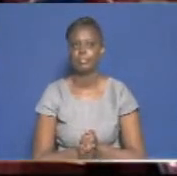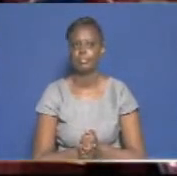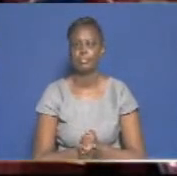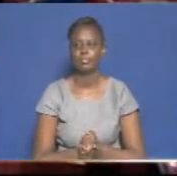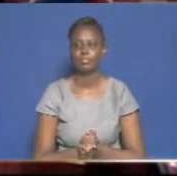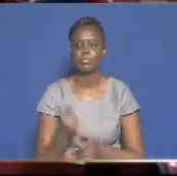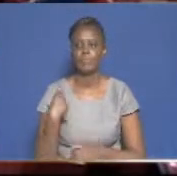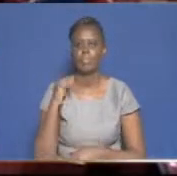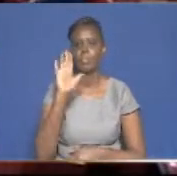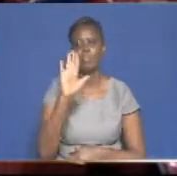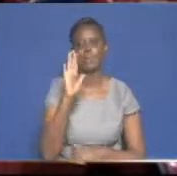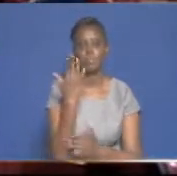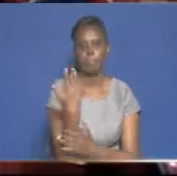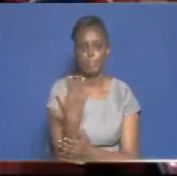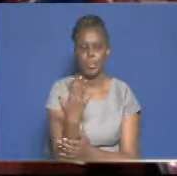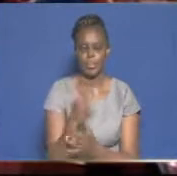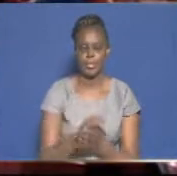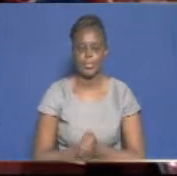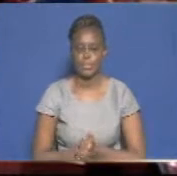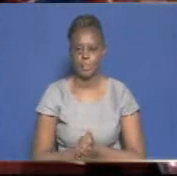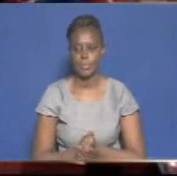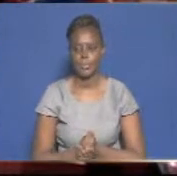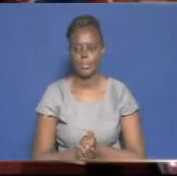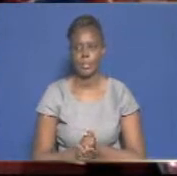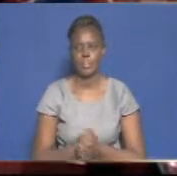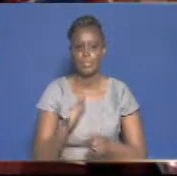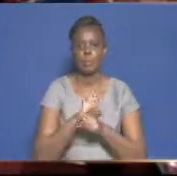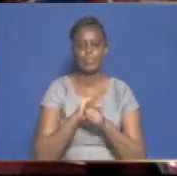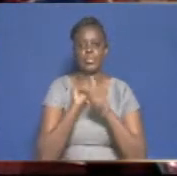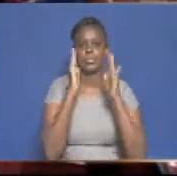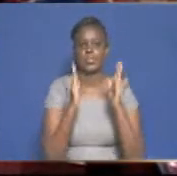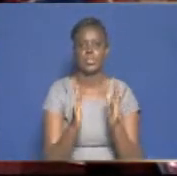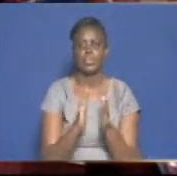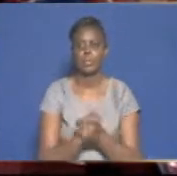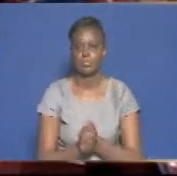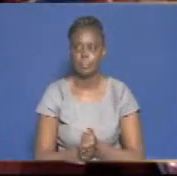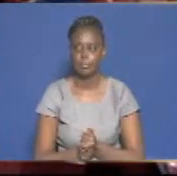Order number 5, papers. Leader of Majority.